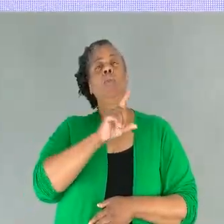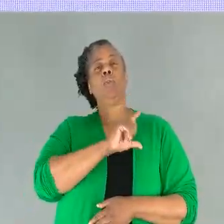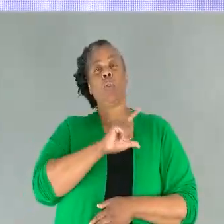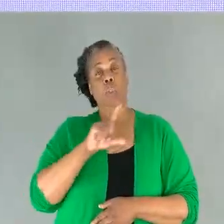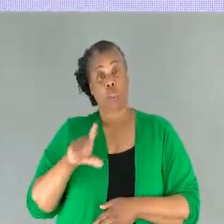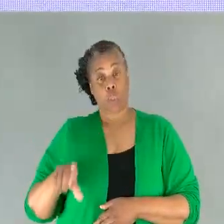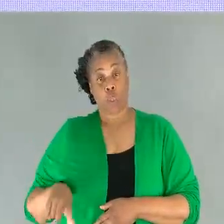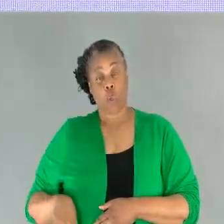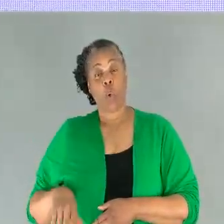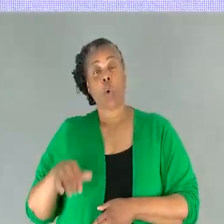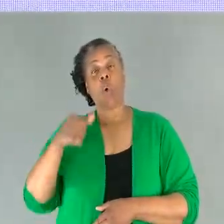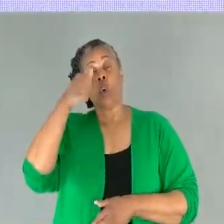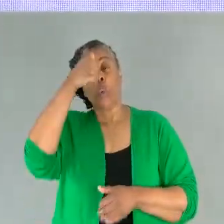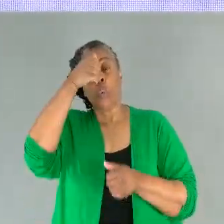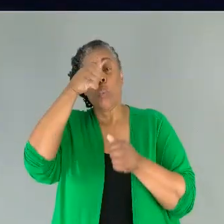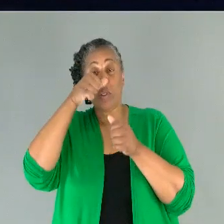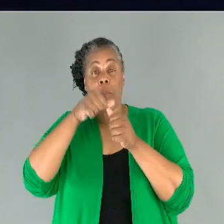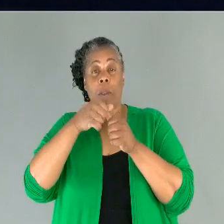her.